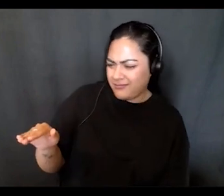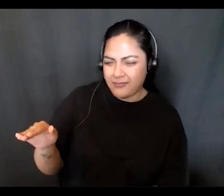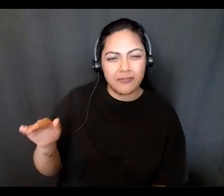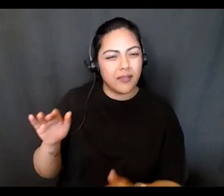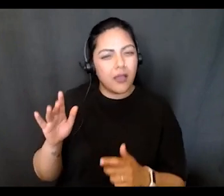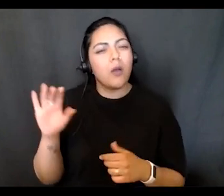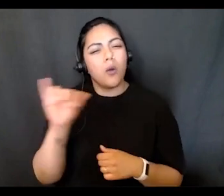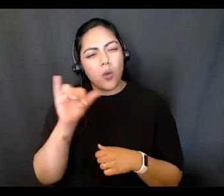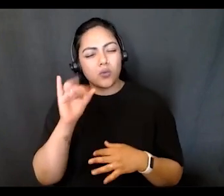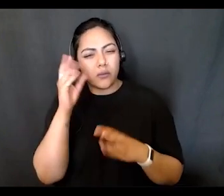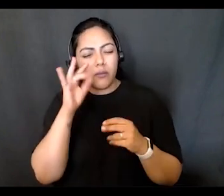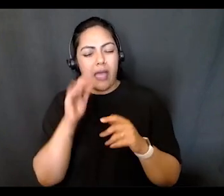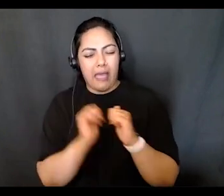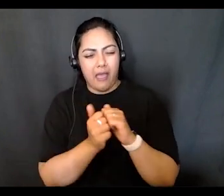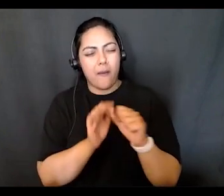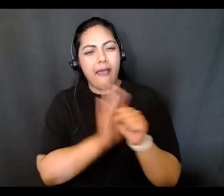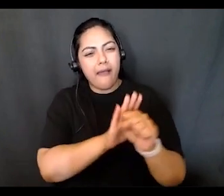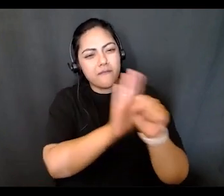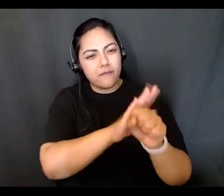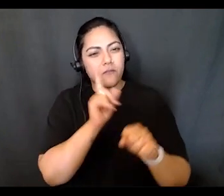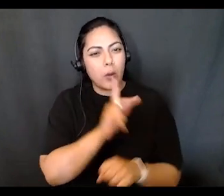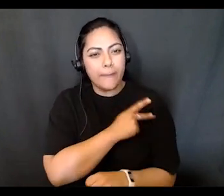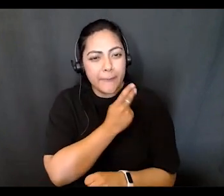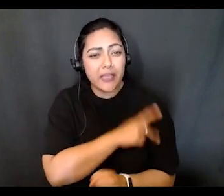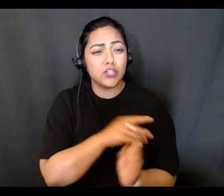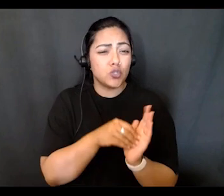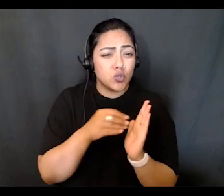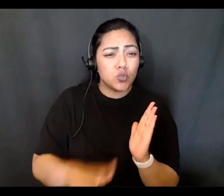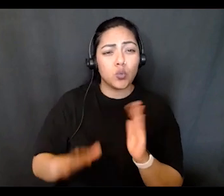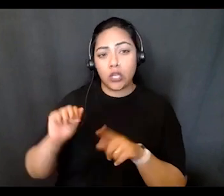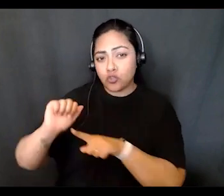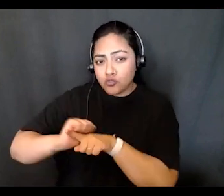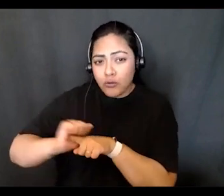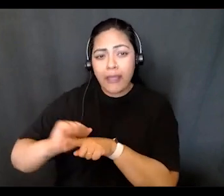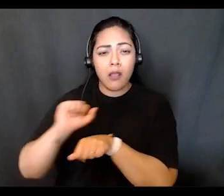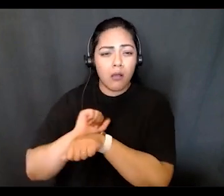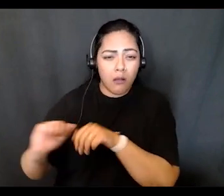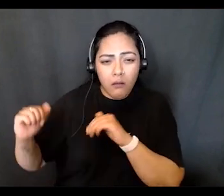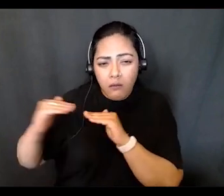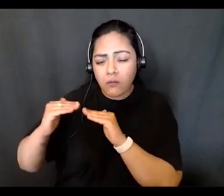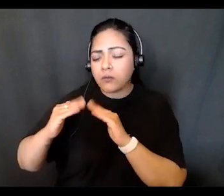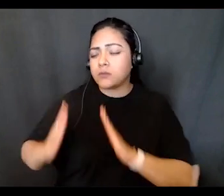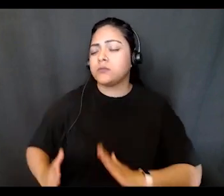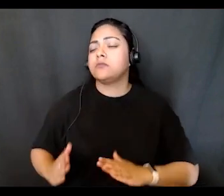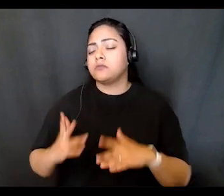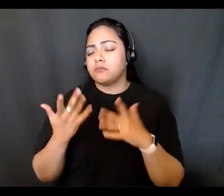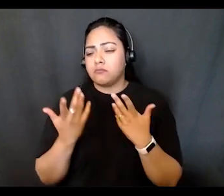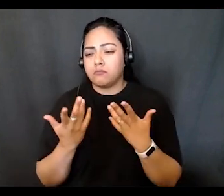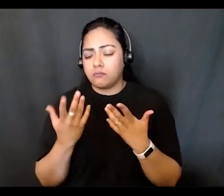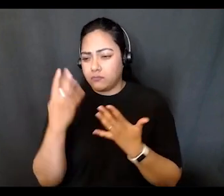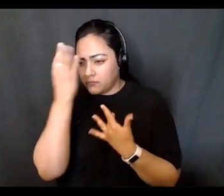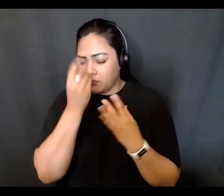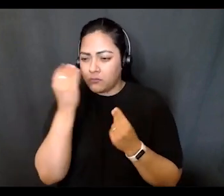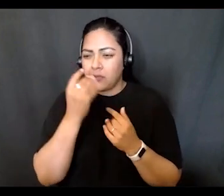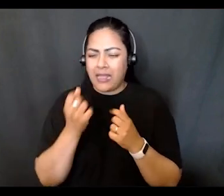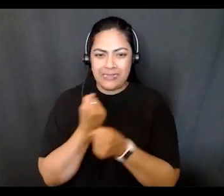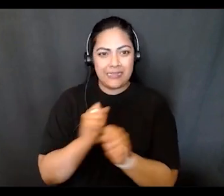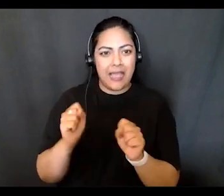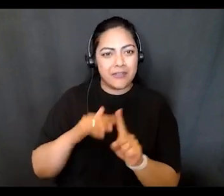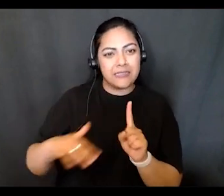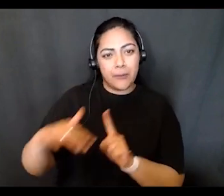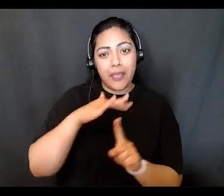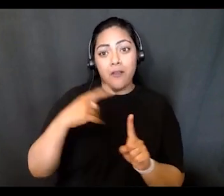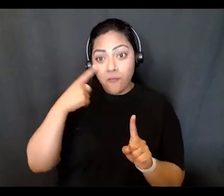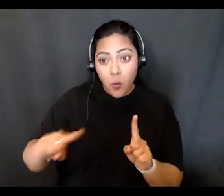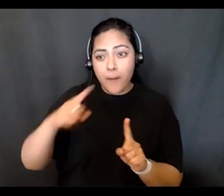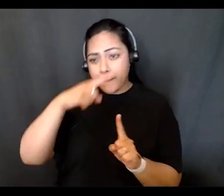you advocate for patients, for students, for trainees, for colleagues, and think about what safe spaces for